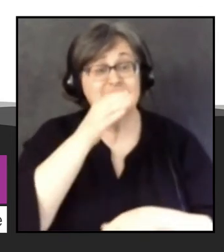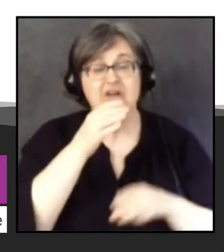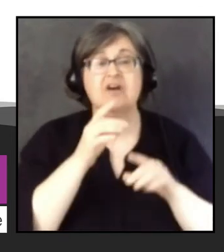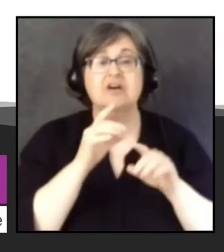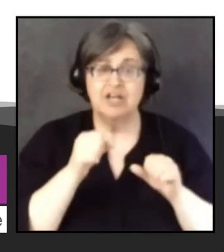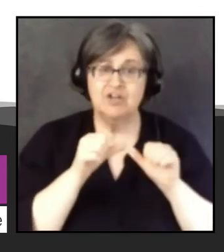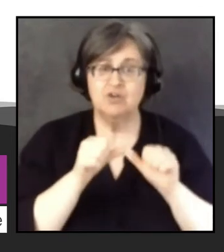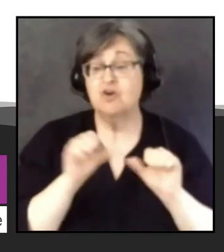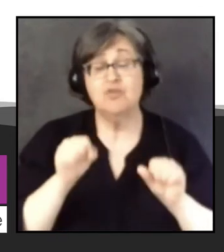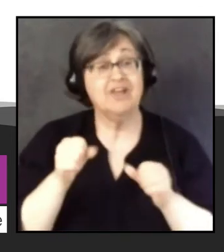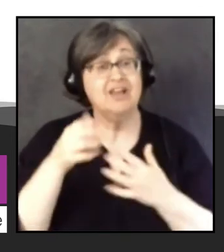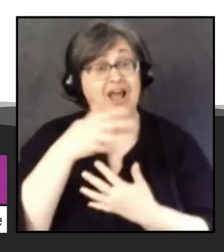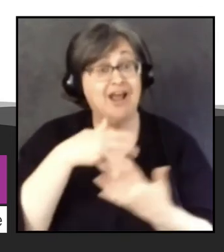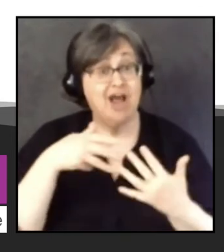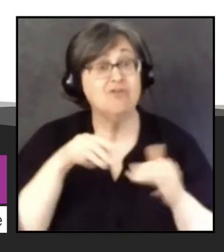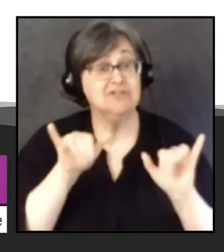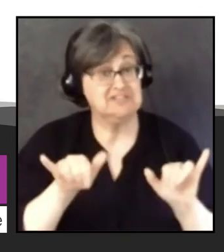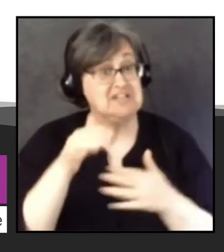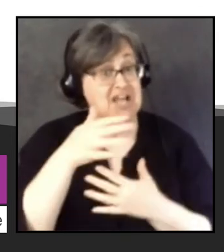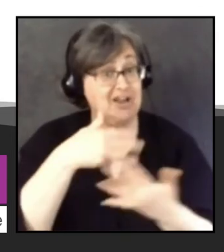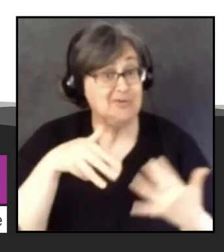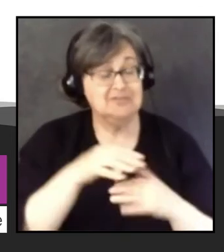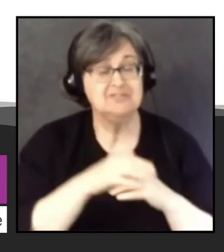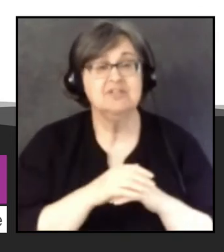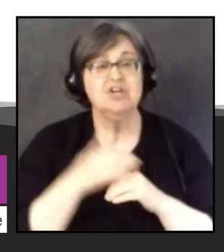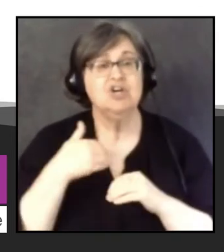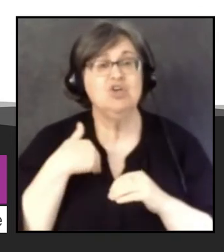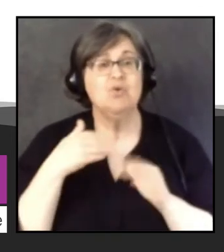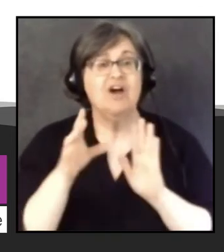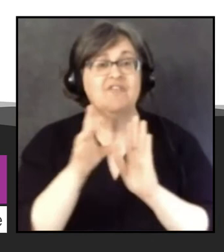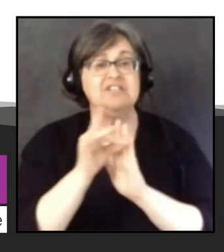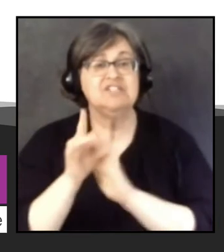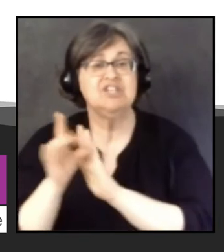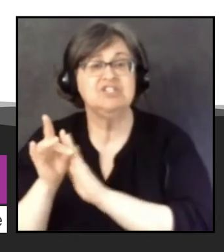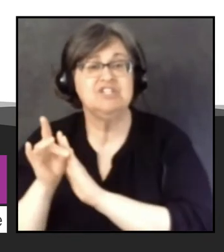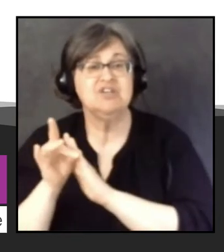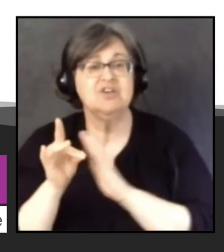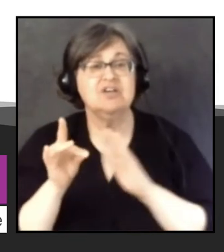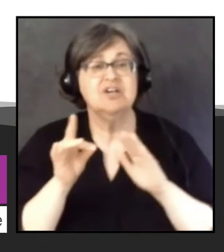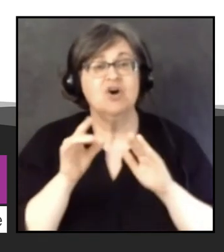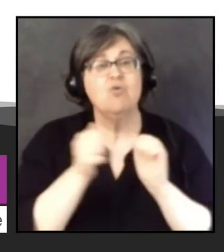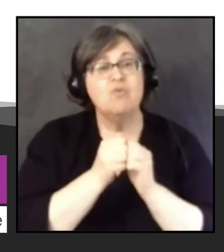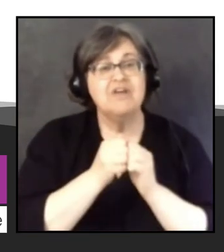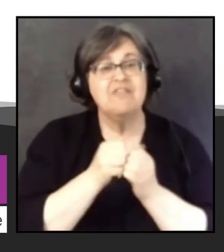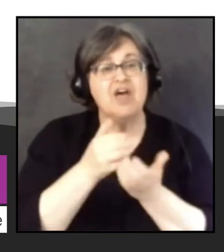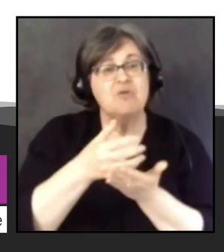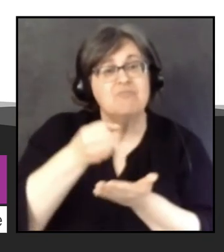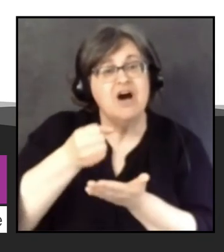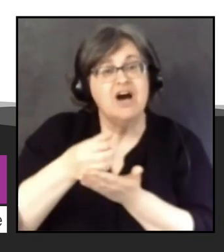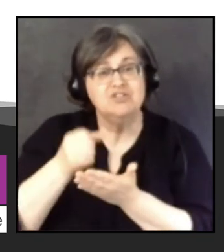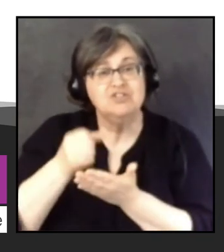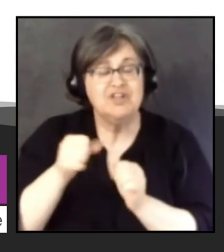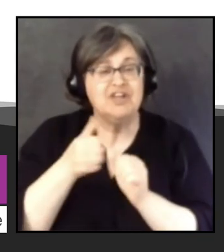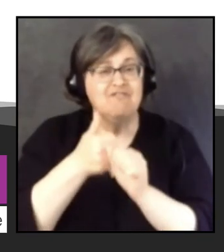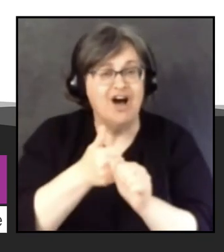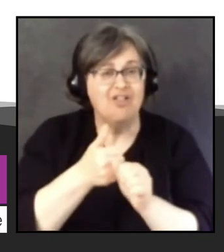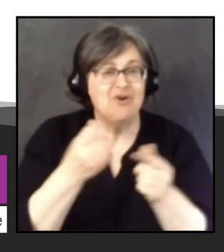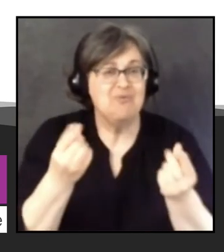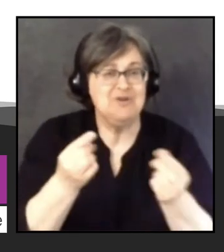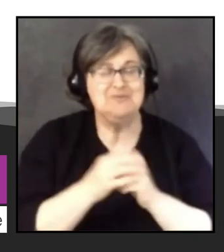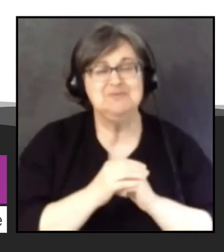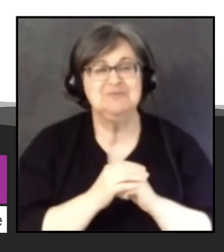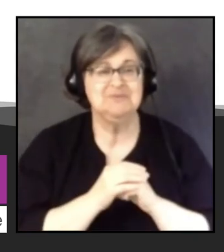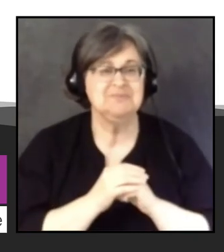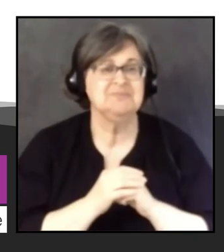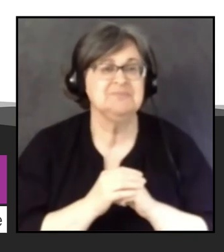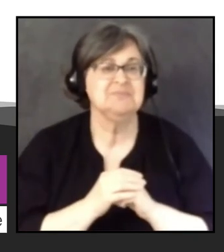invited to hang out with us. There are stickers on the tea bottles with prompts they're invited to follow. Next